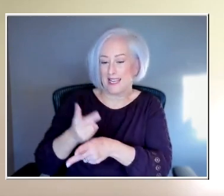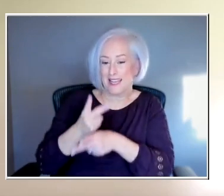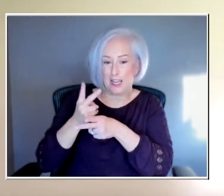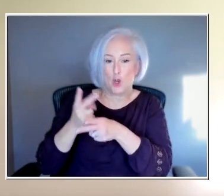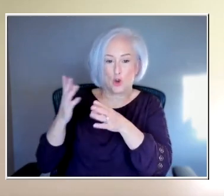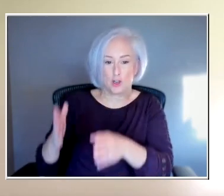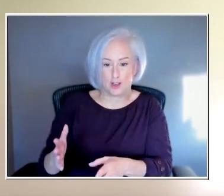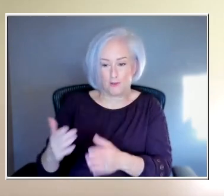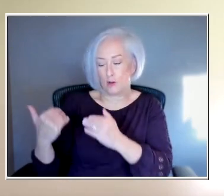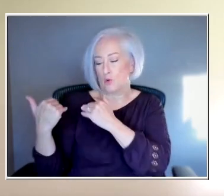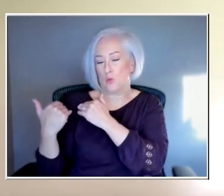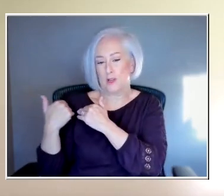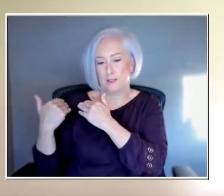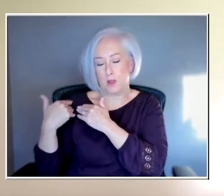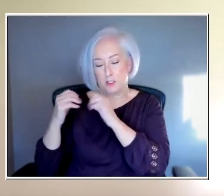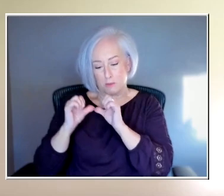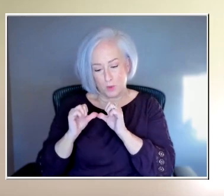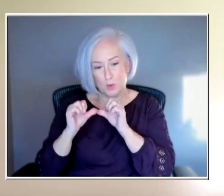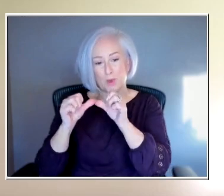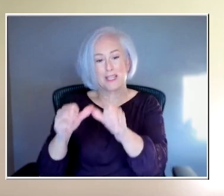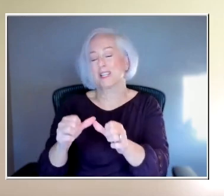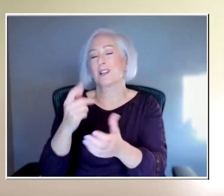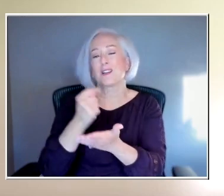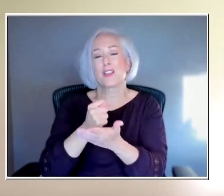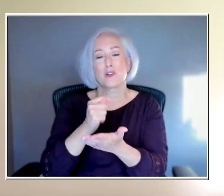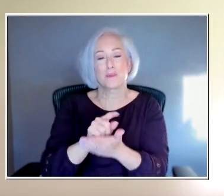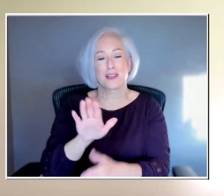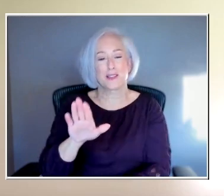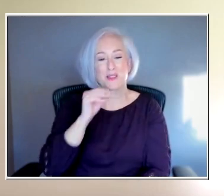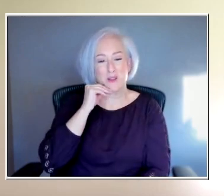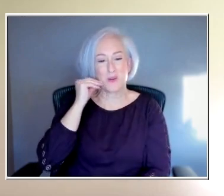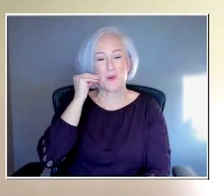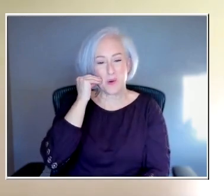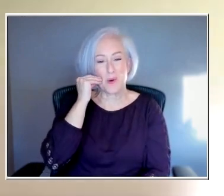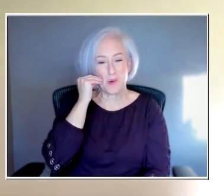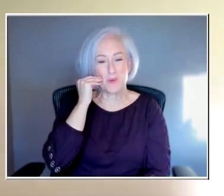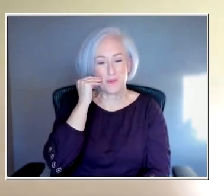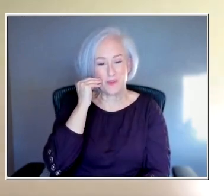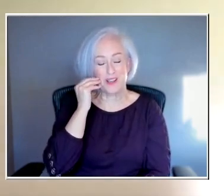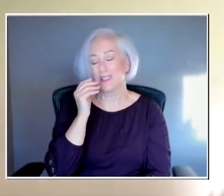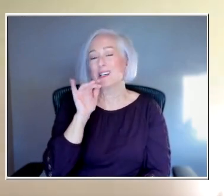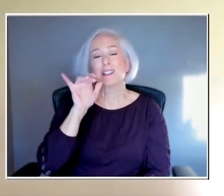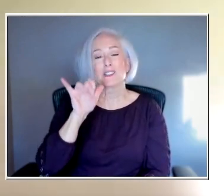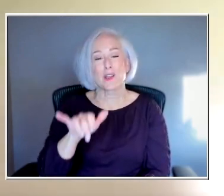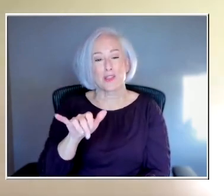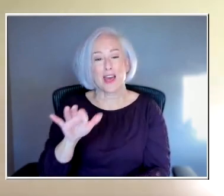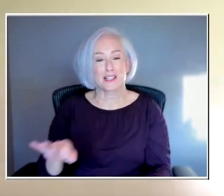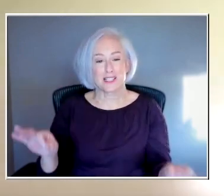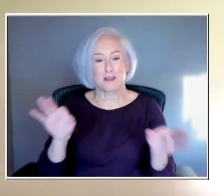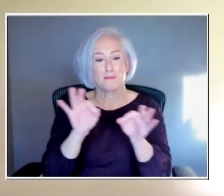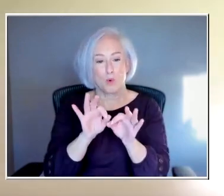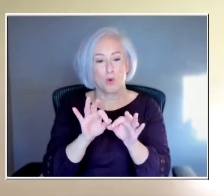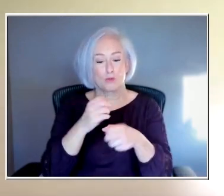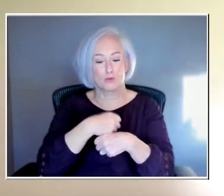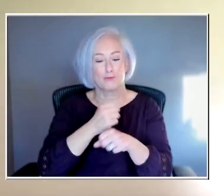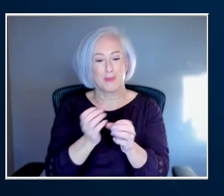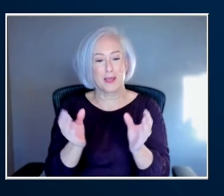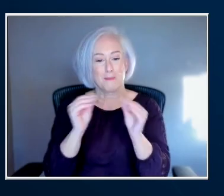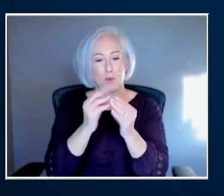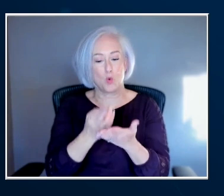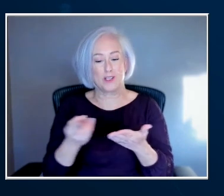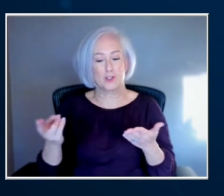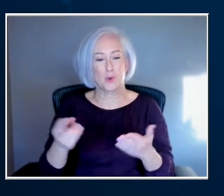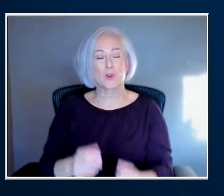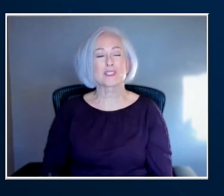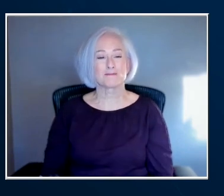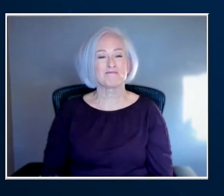to continue therapy at home. That's what I was going to say. As a community, we should strive towards creating more resources. Yeah. Right. I said you got